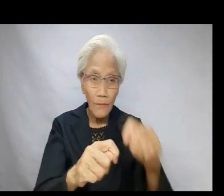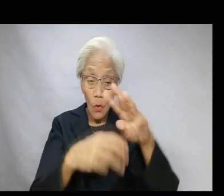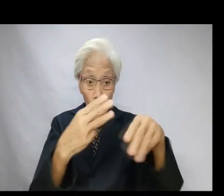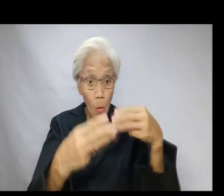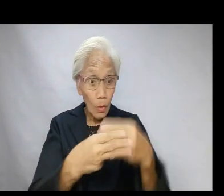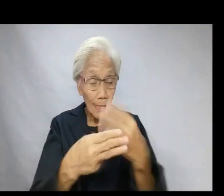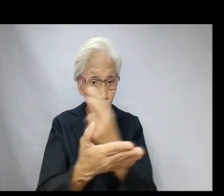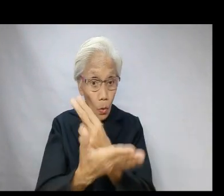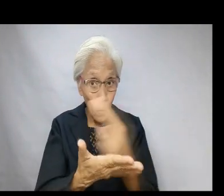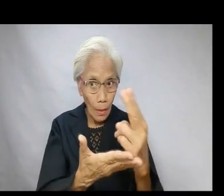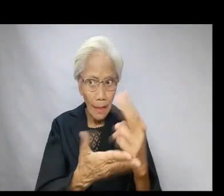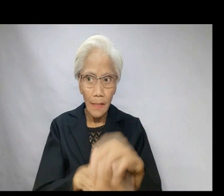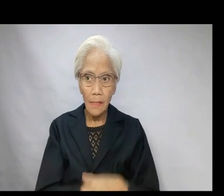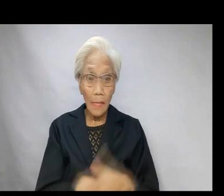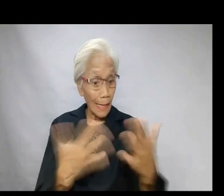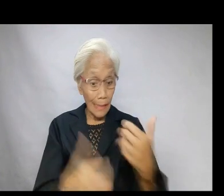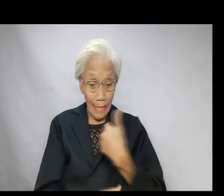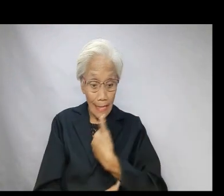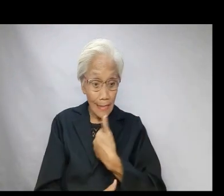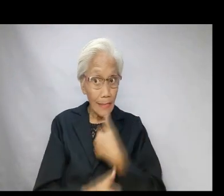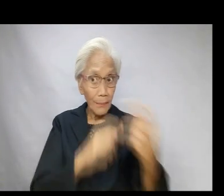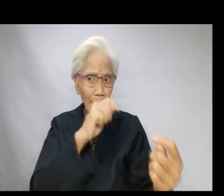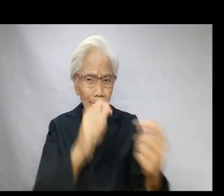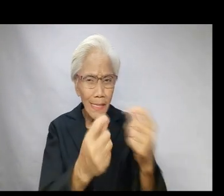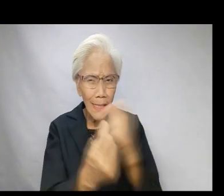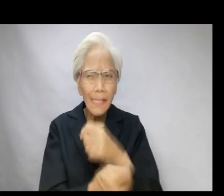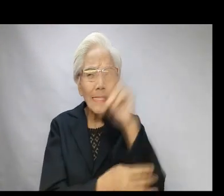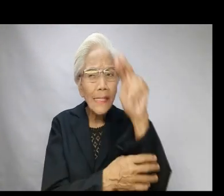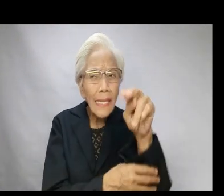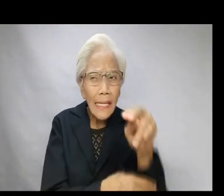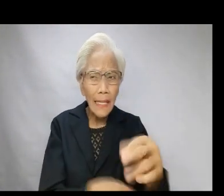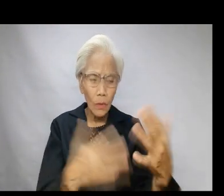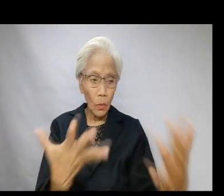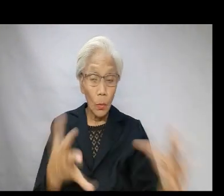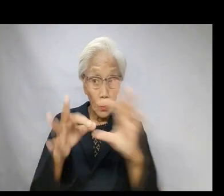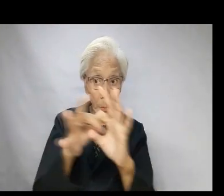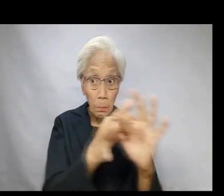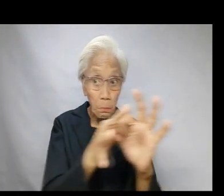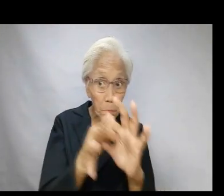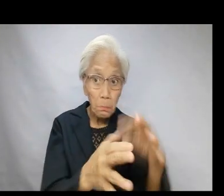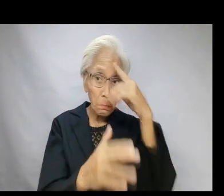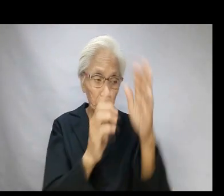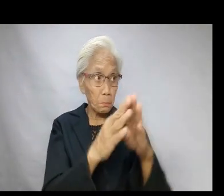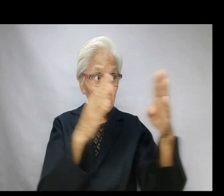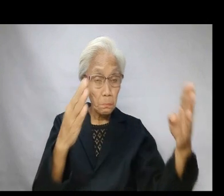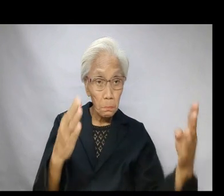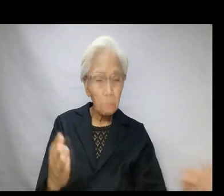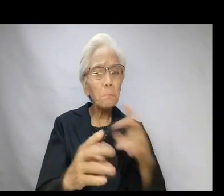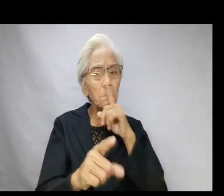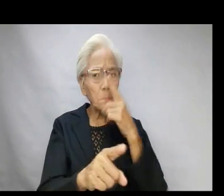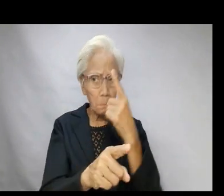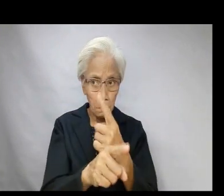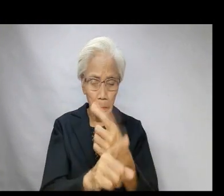limitations, and to strive for wholeness or holiness. And, self-transcendence is the need to relate to a bigger